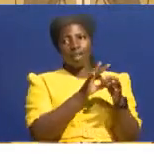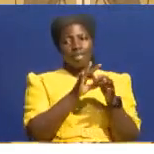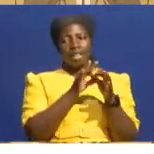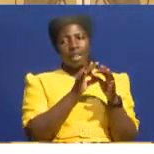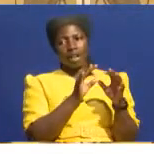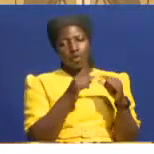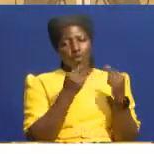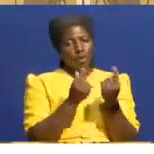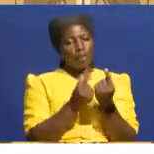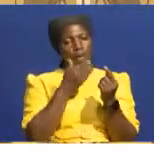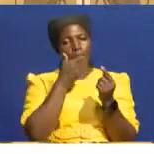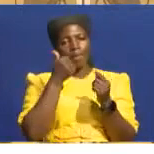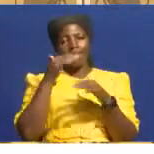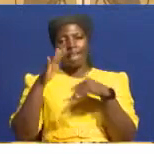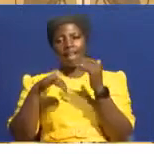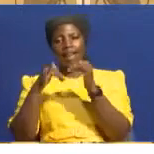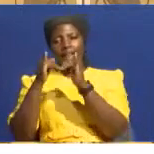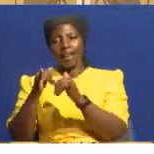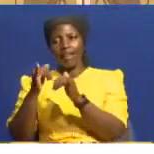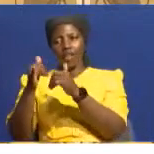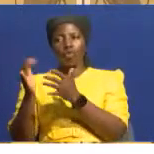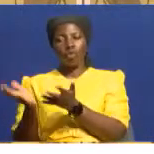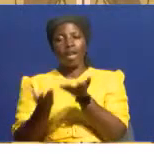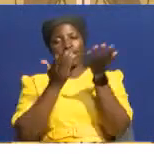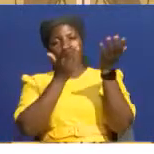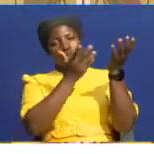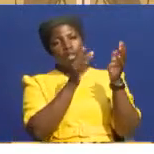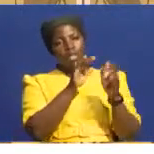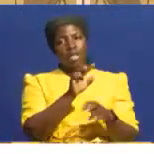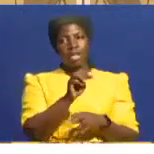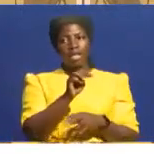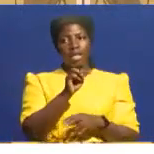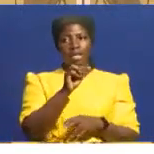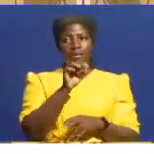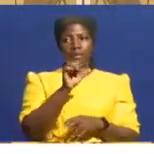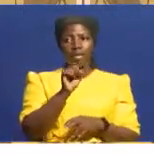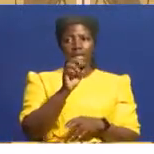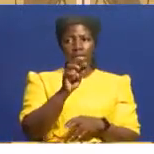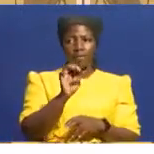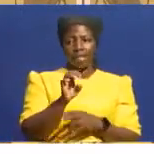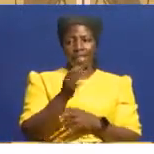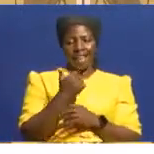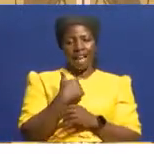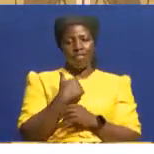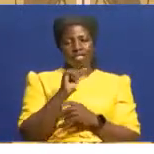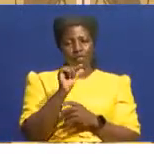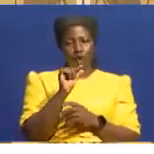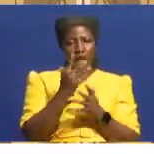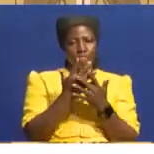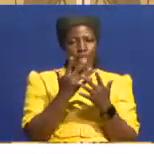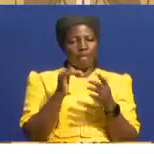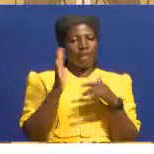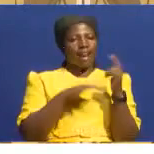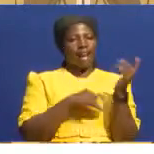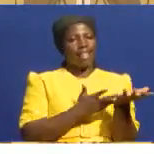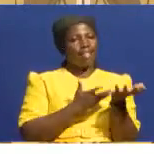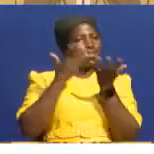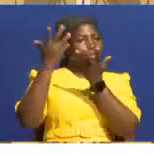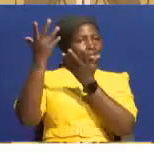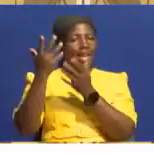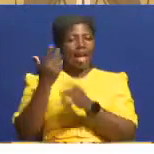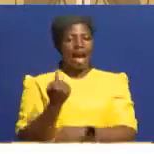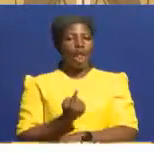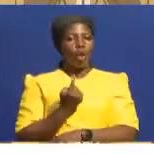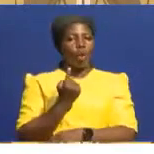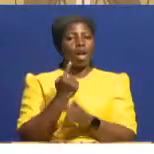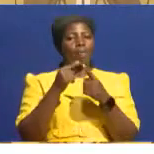individuals. To export, small and medium enterprises have very small volumes. They cannot support on their own. But in an association,